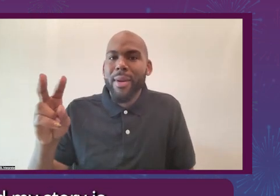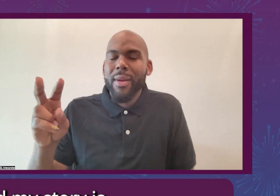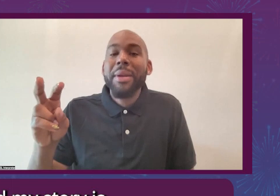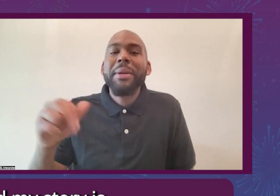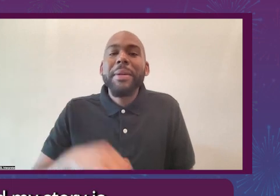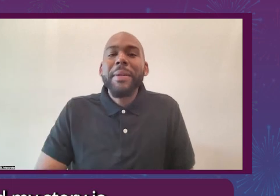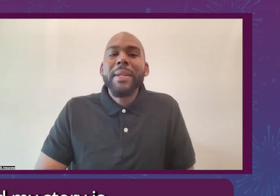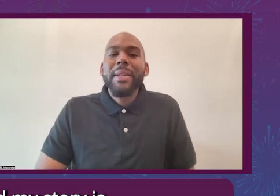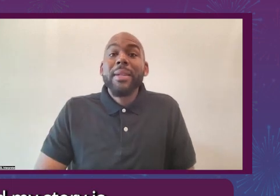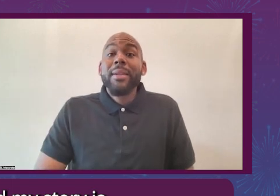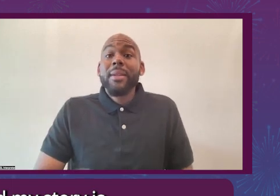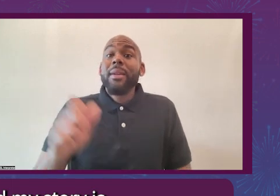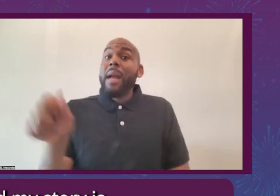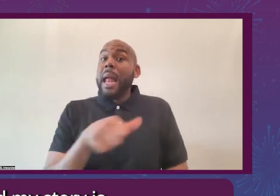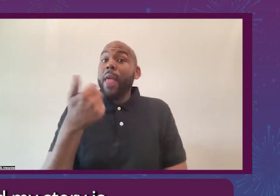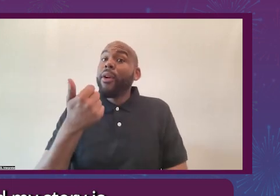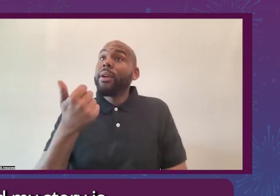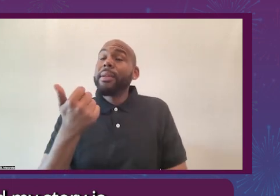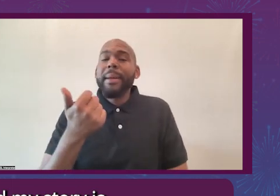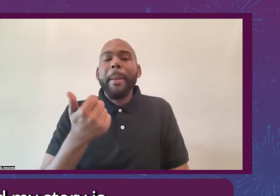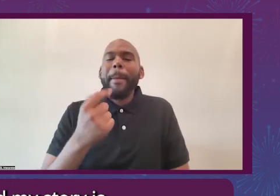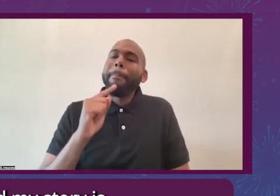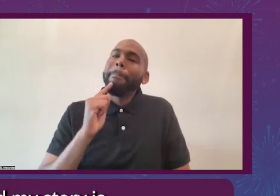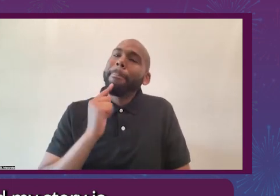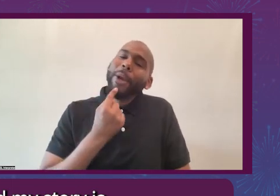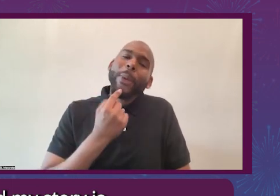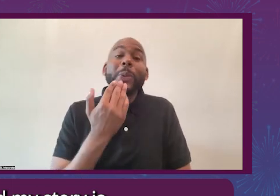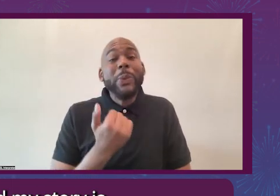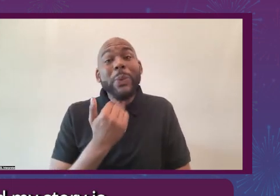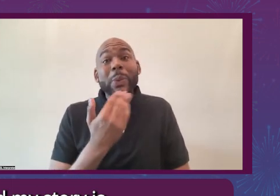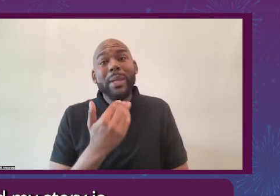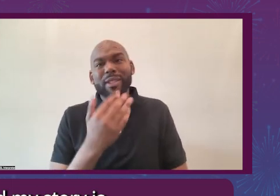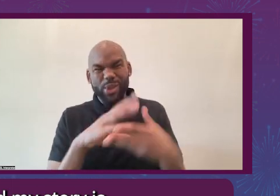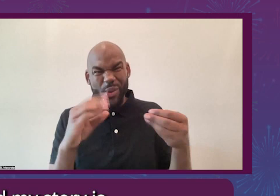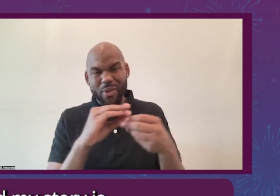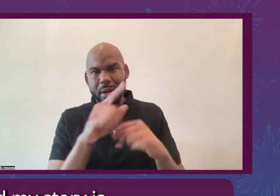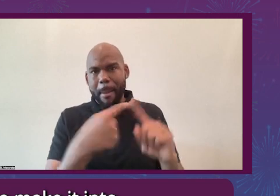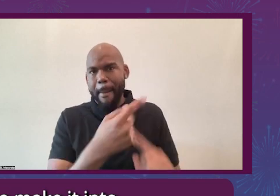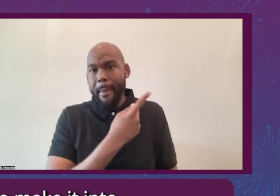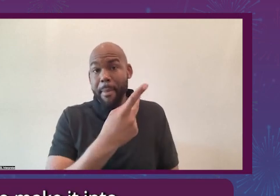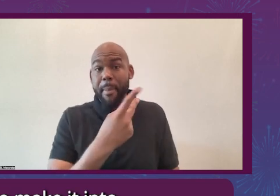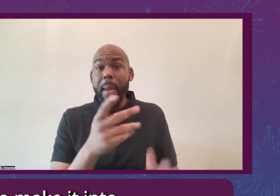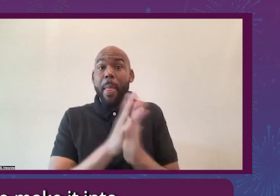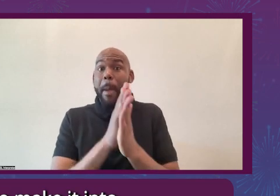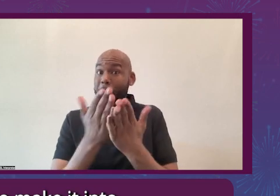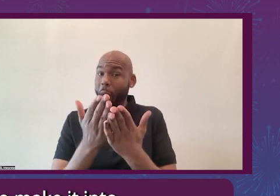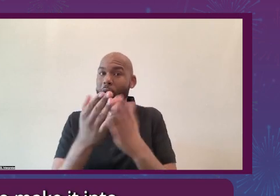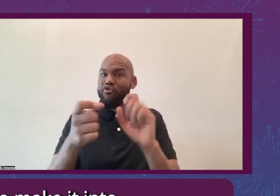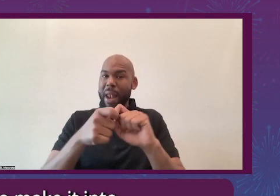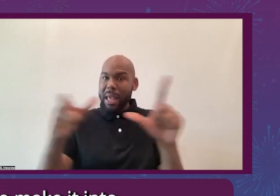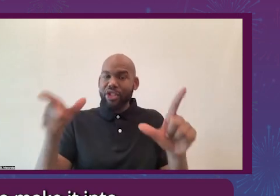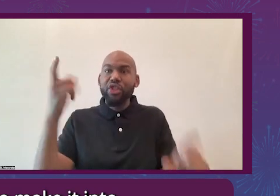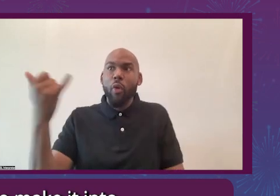Another sort of bittersweet part of Judy and my story is that after the book came out, she called me and told me that